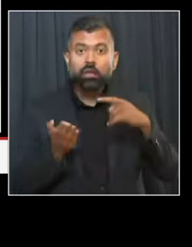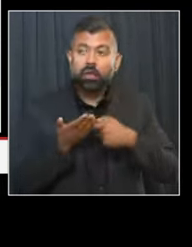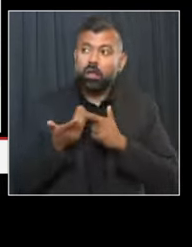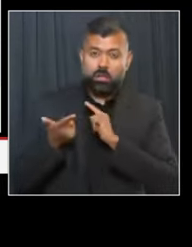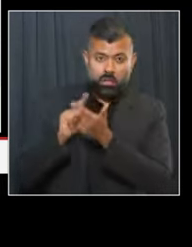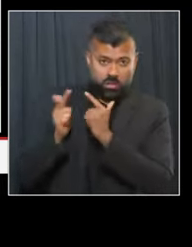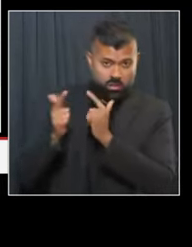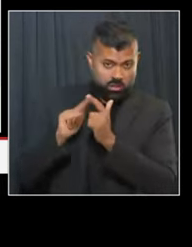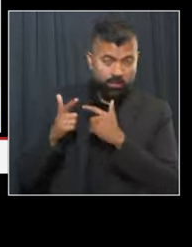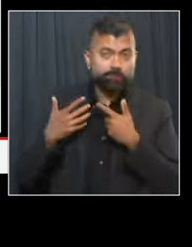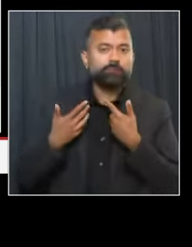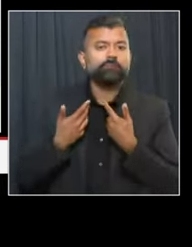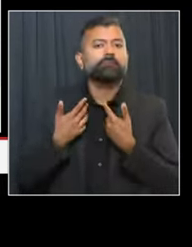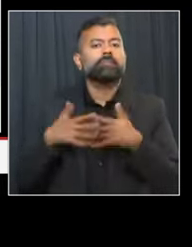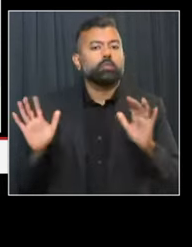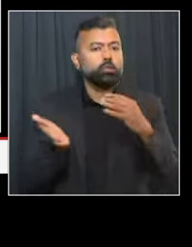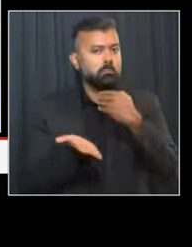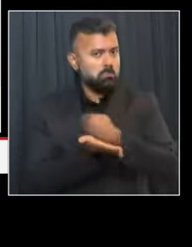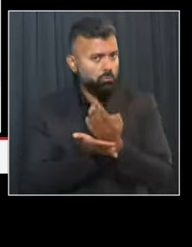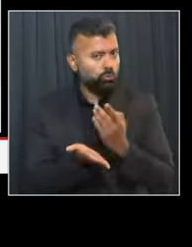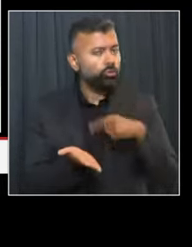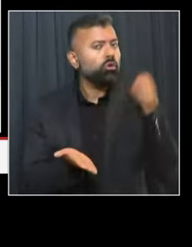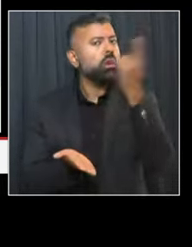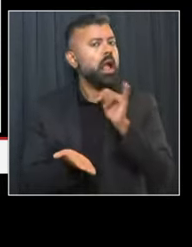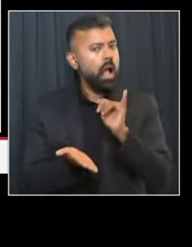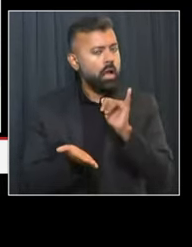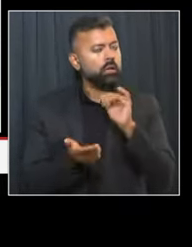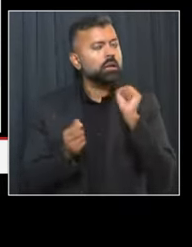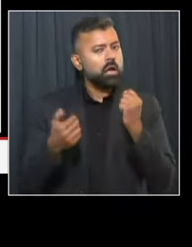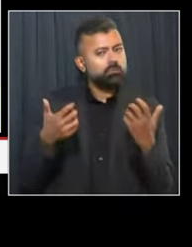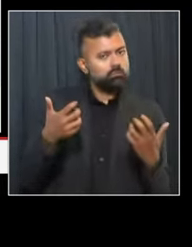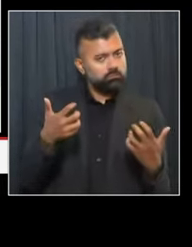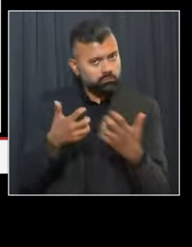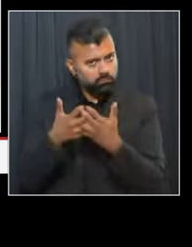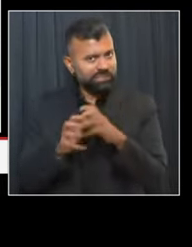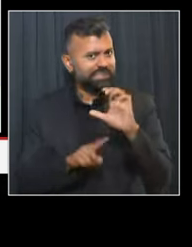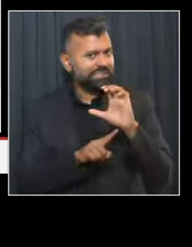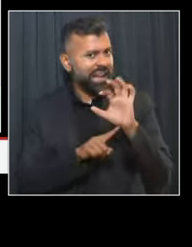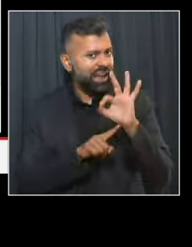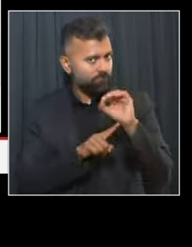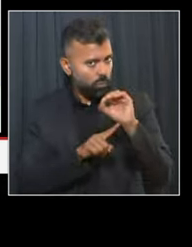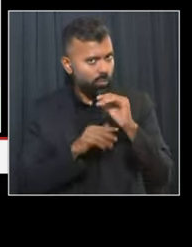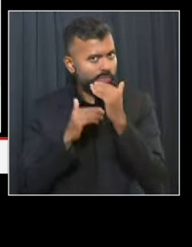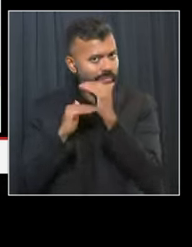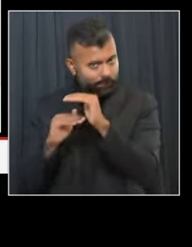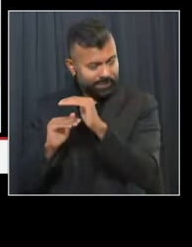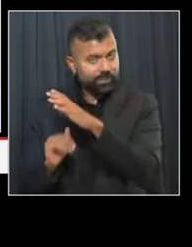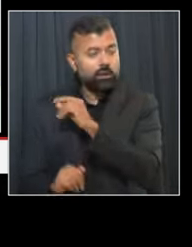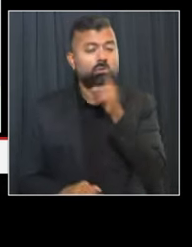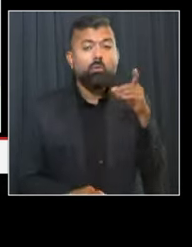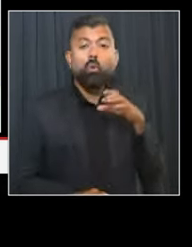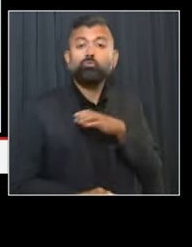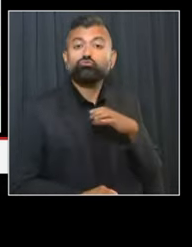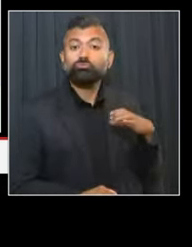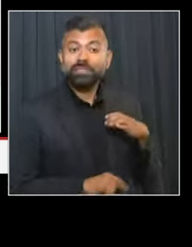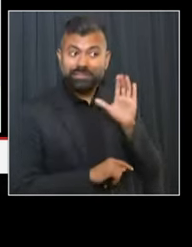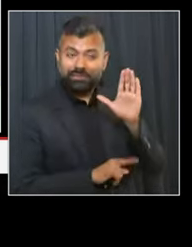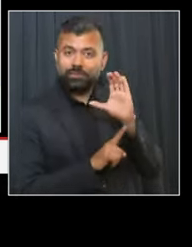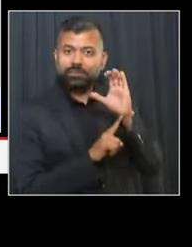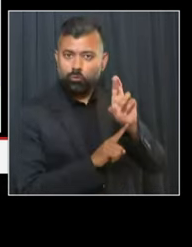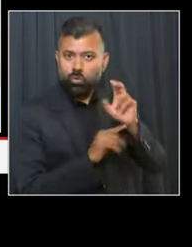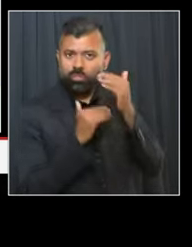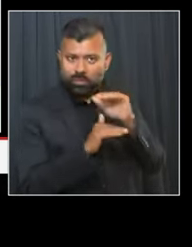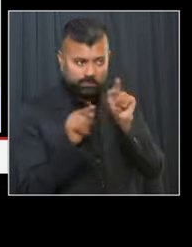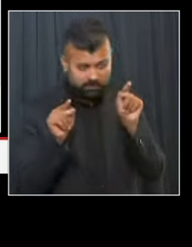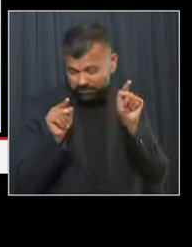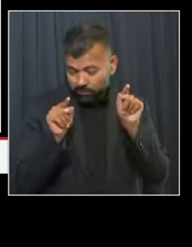that will meet the threshold that the CFO applies in looking at, does it comply with the CR, do we have money to pay our bills at the end of the year, and